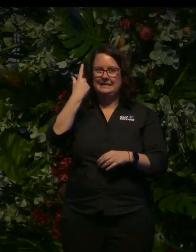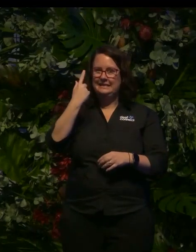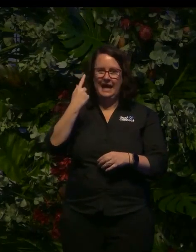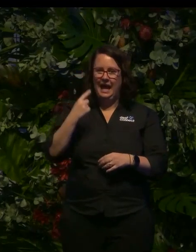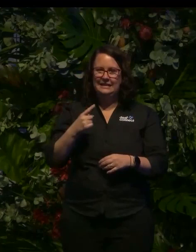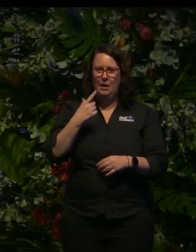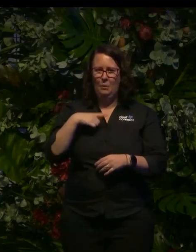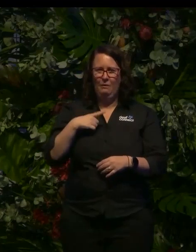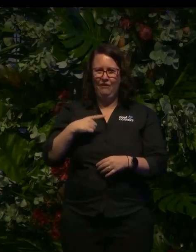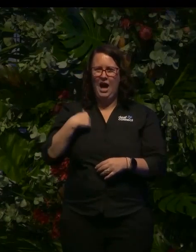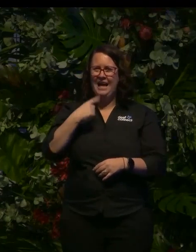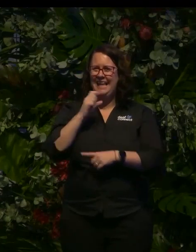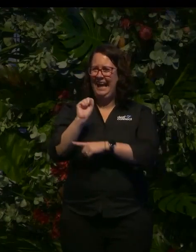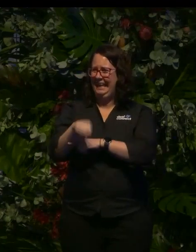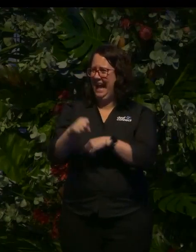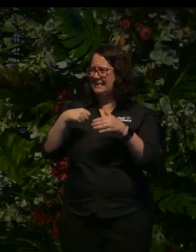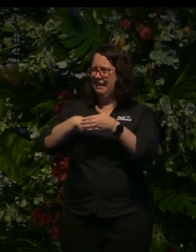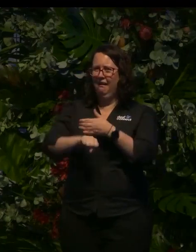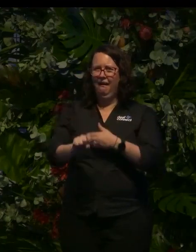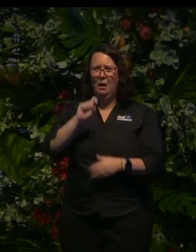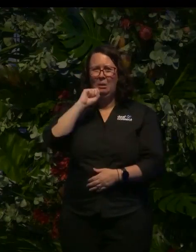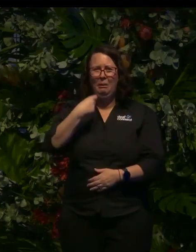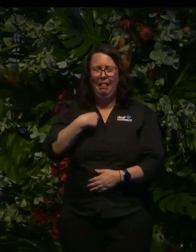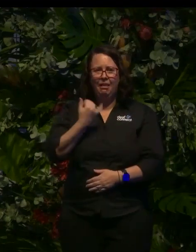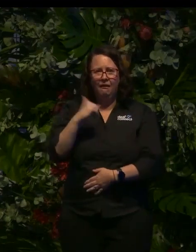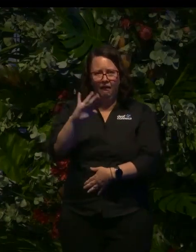be to say, yes, I want to give birth.